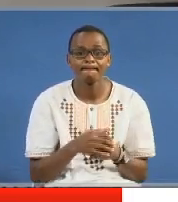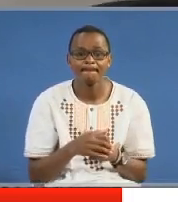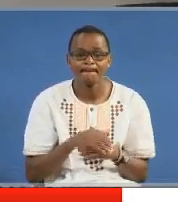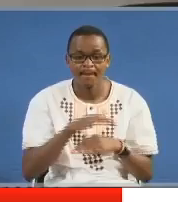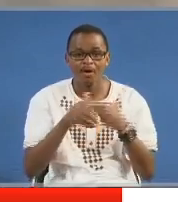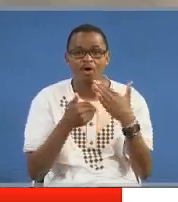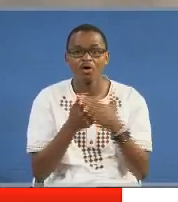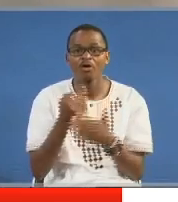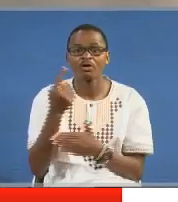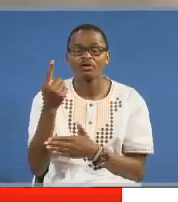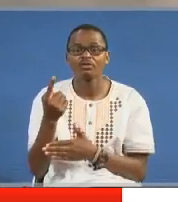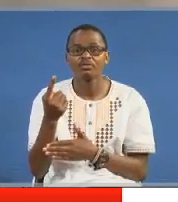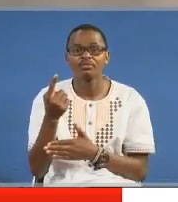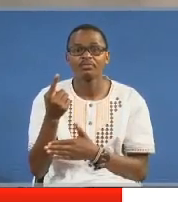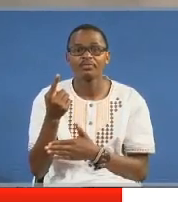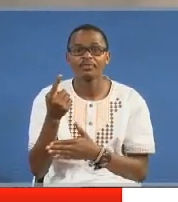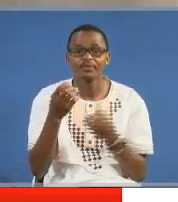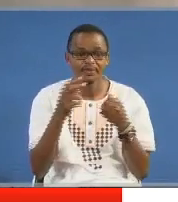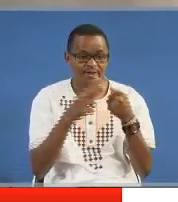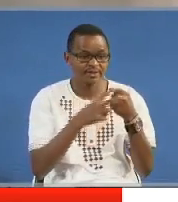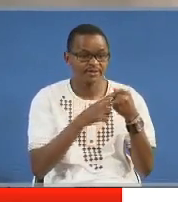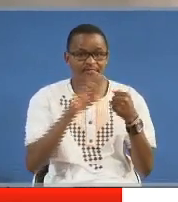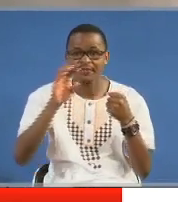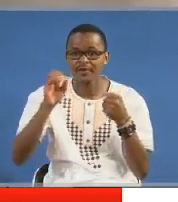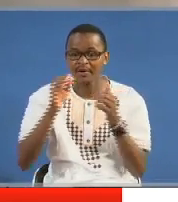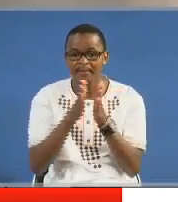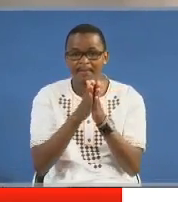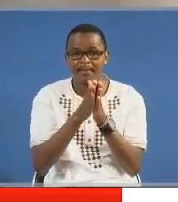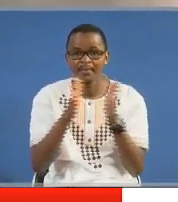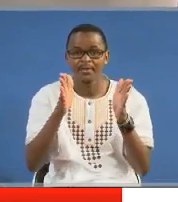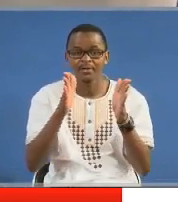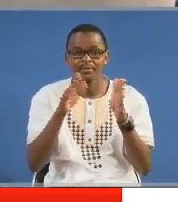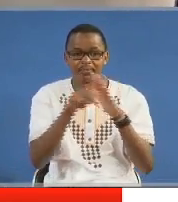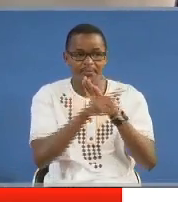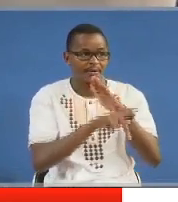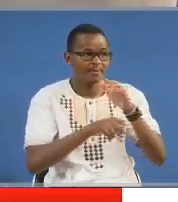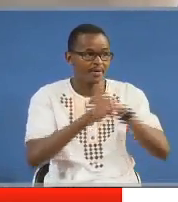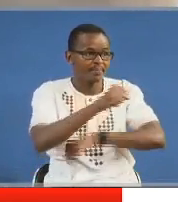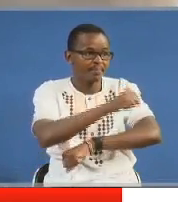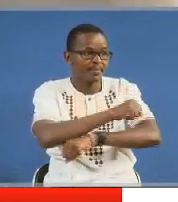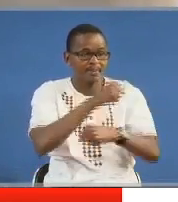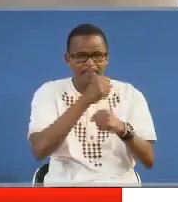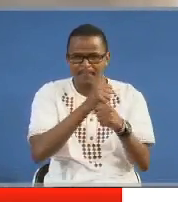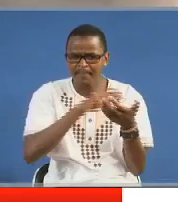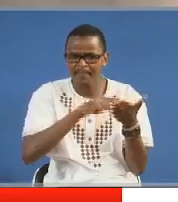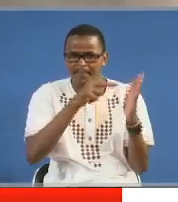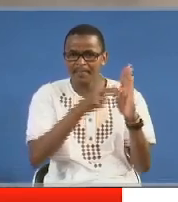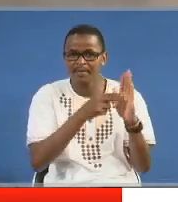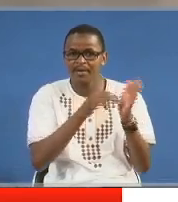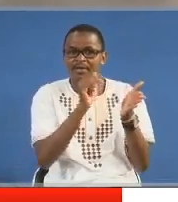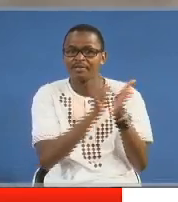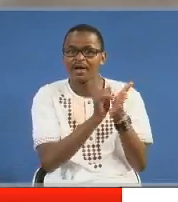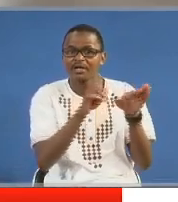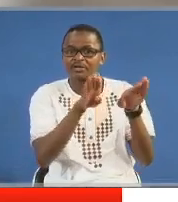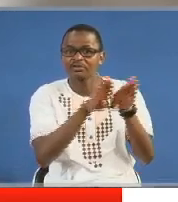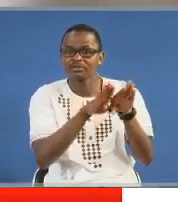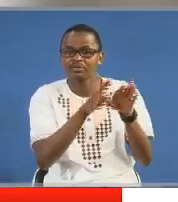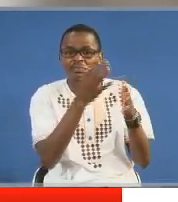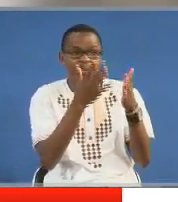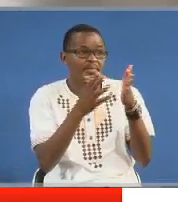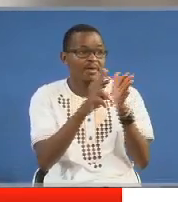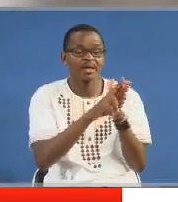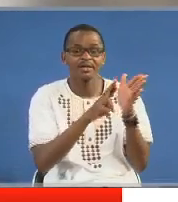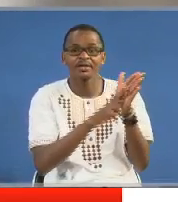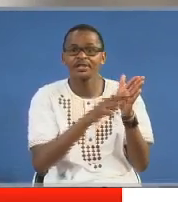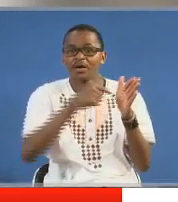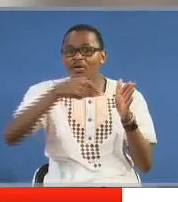all this. There are 70 public primary schools. Does it mean the ones he has not closed are properly